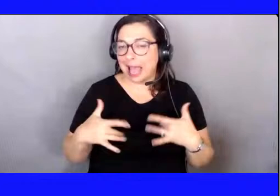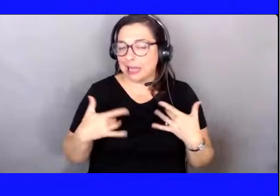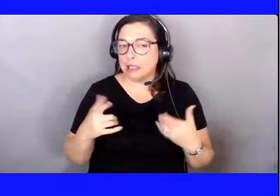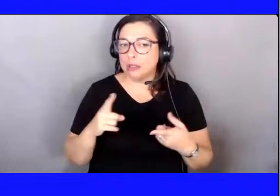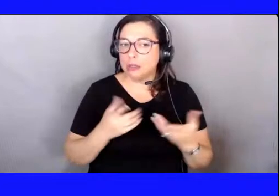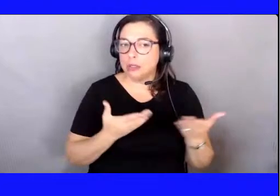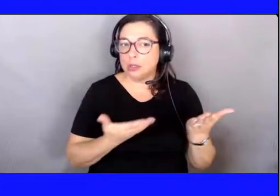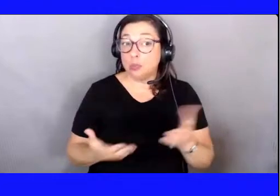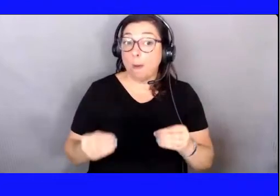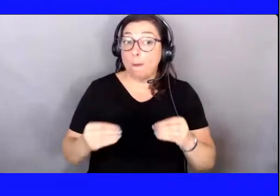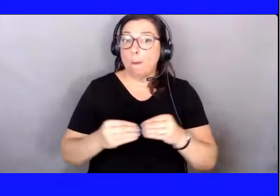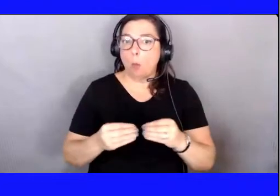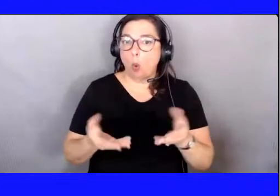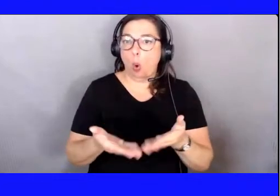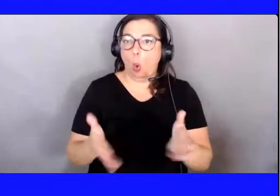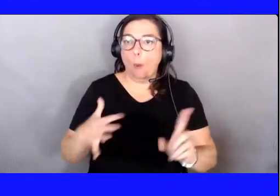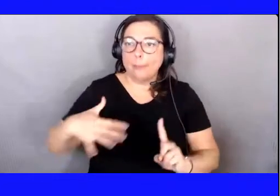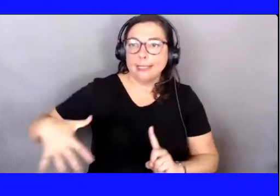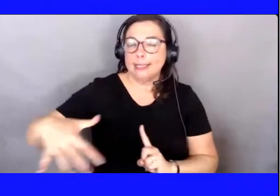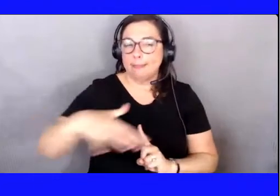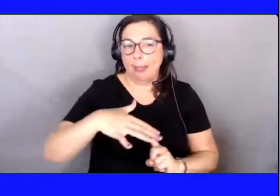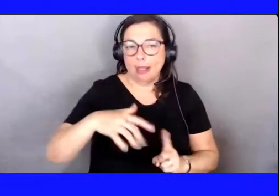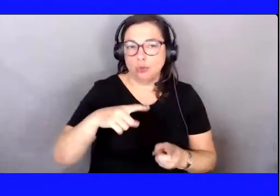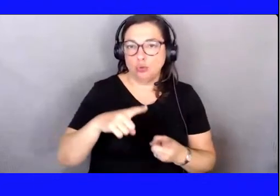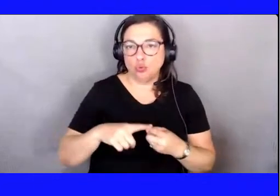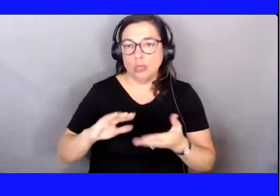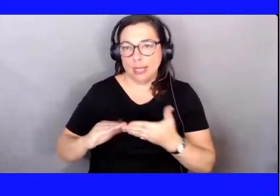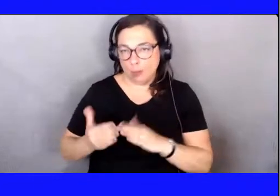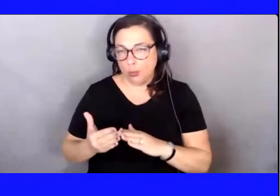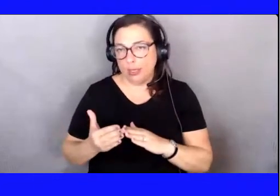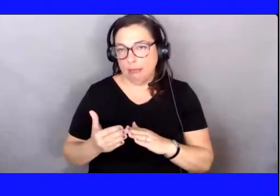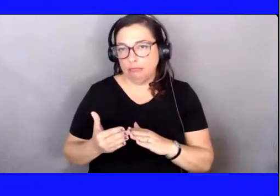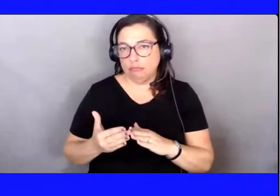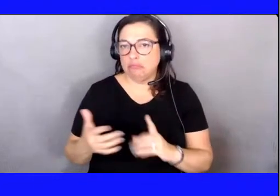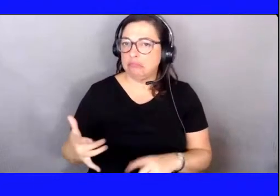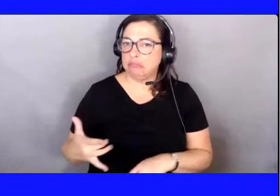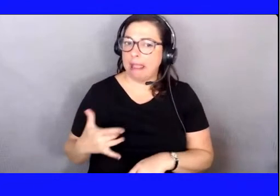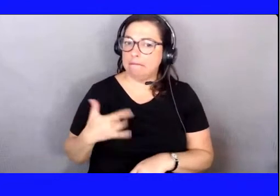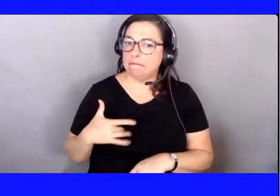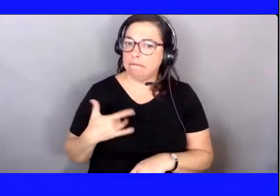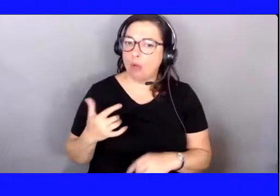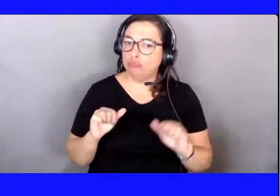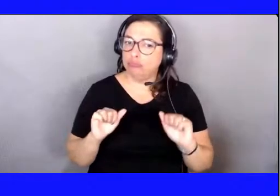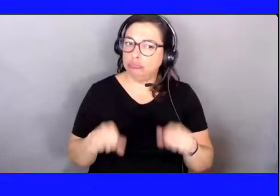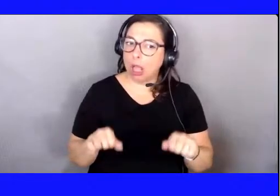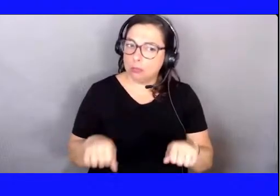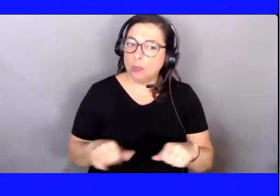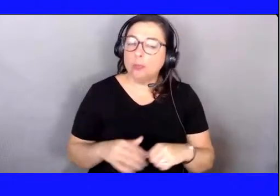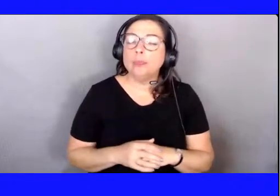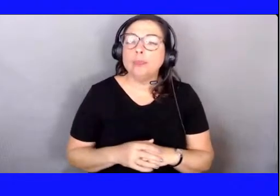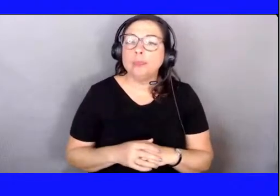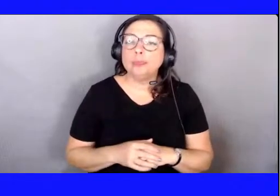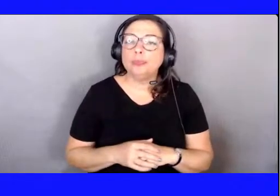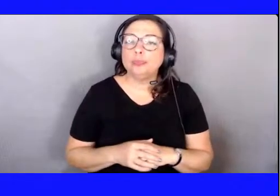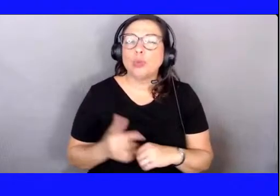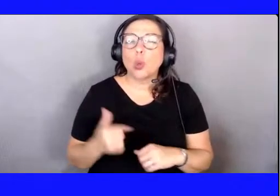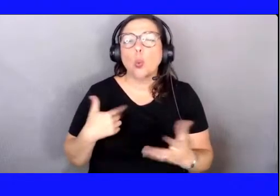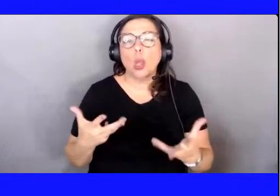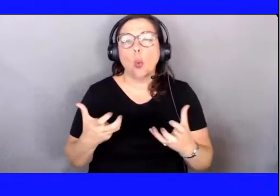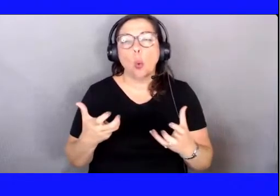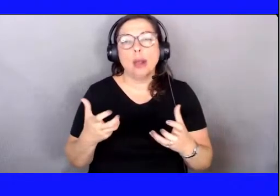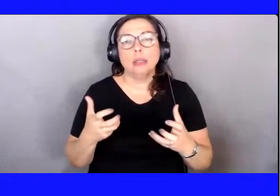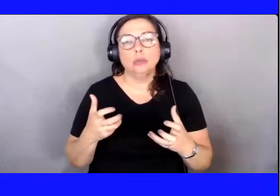bring more open space to the Bronx community, but also felt pretty equipped to do that. Again, wanted to recreate the